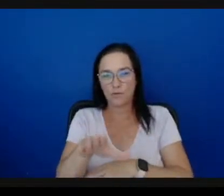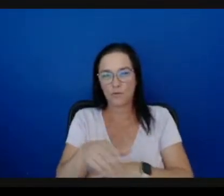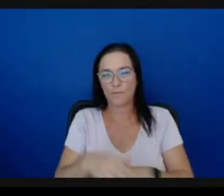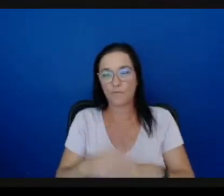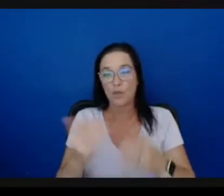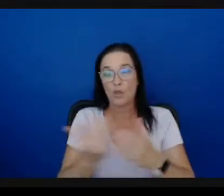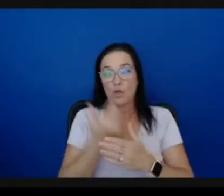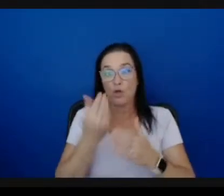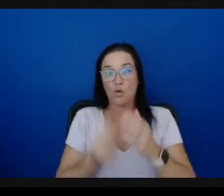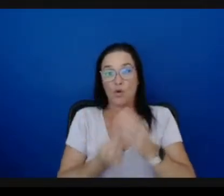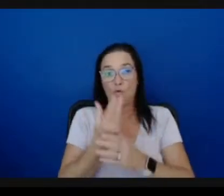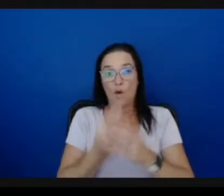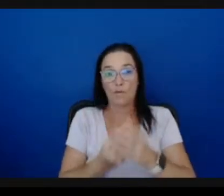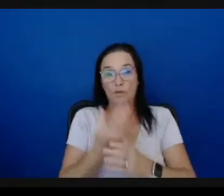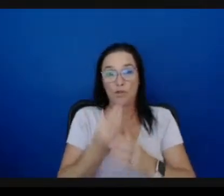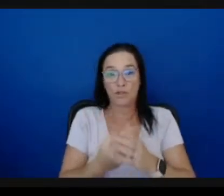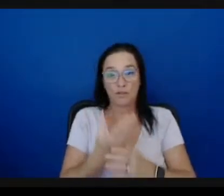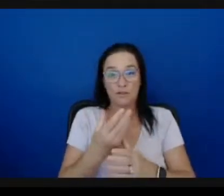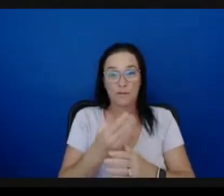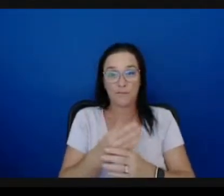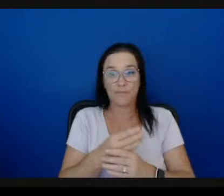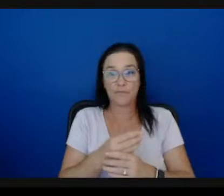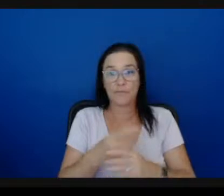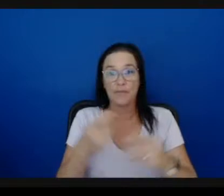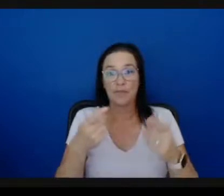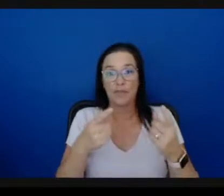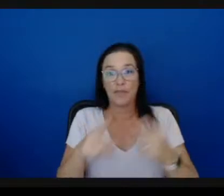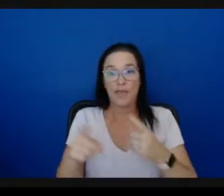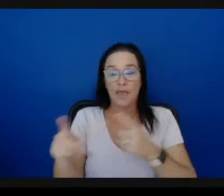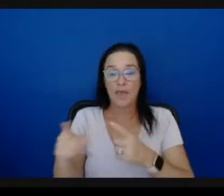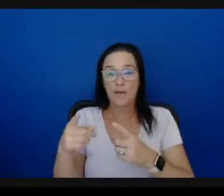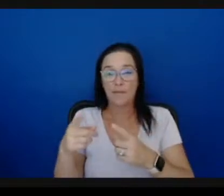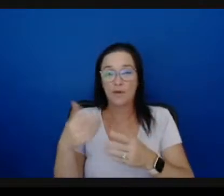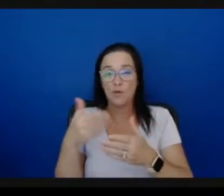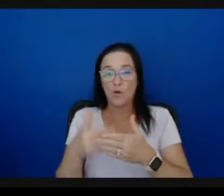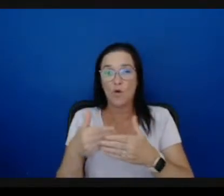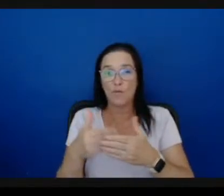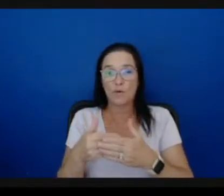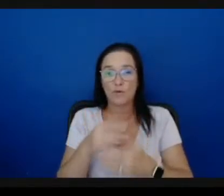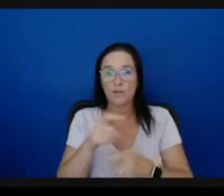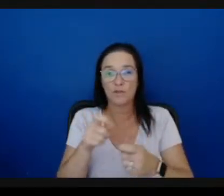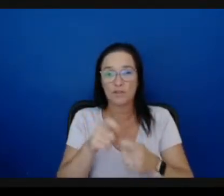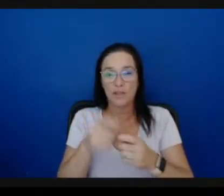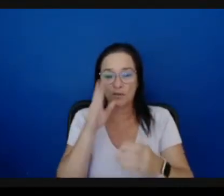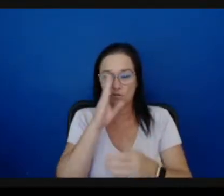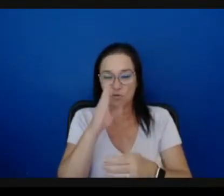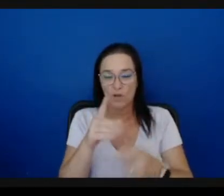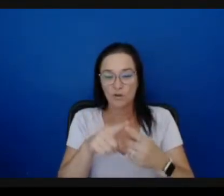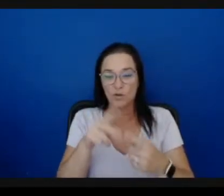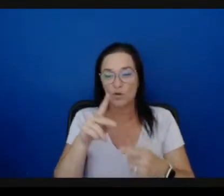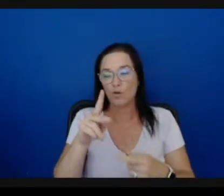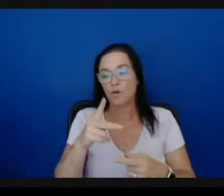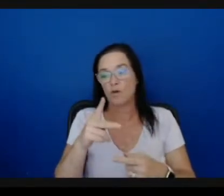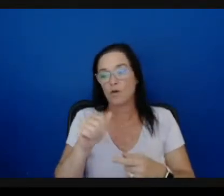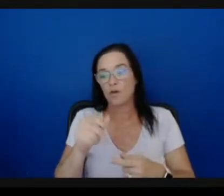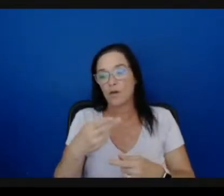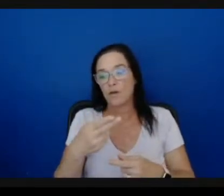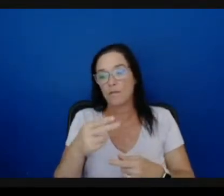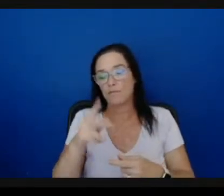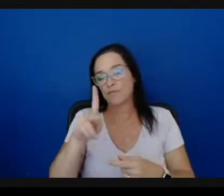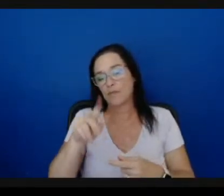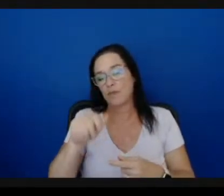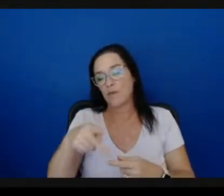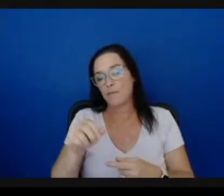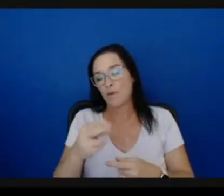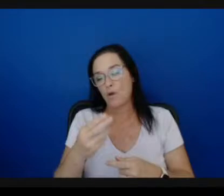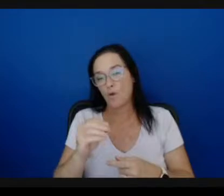eruptions, trending almost directly toward the village of Kapoho, 3 miles distant, started at 2:30 p.m. and again